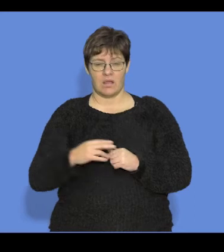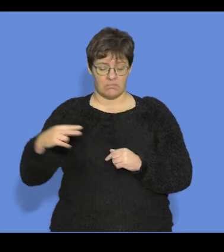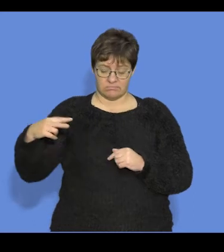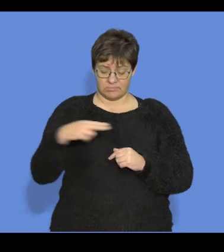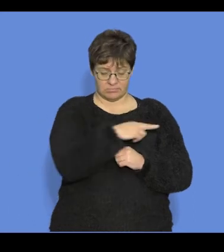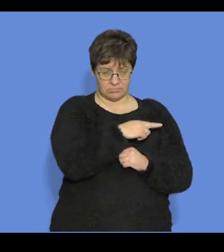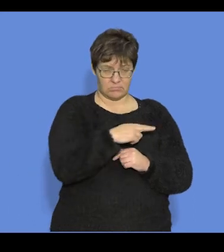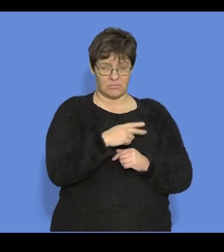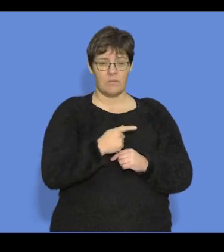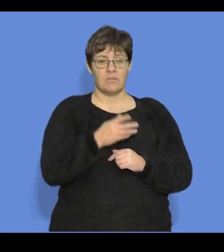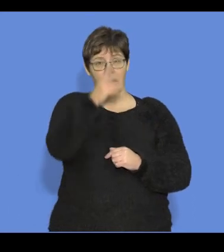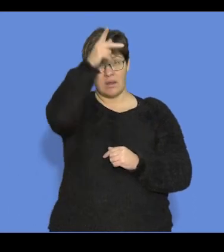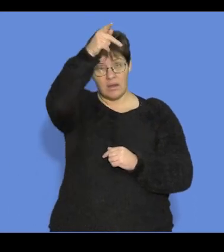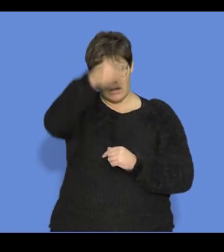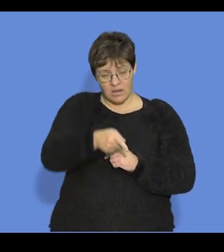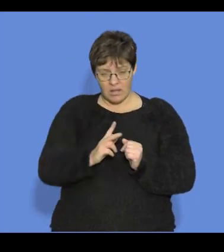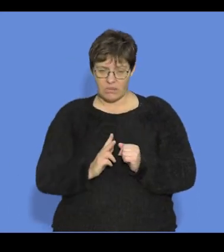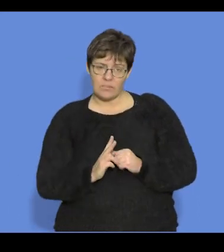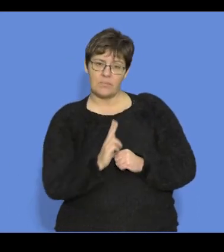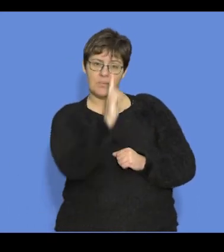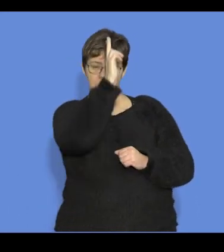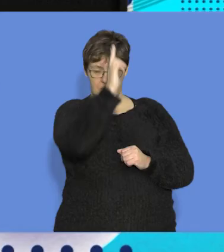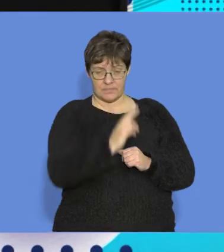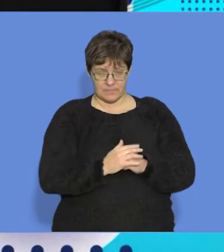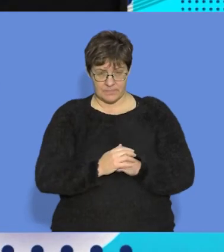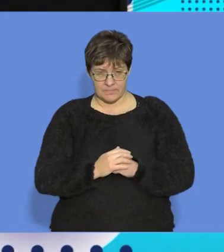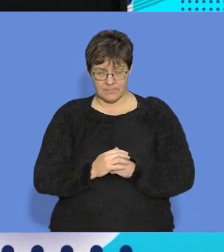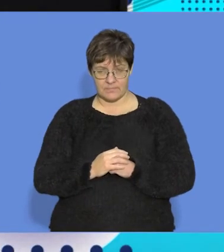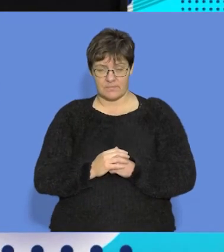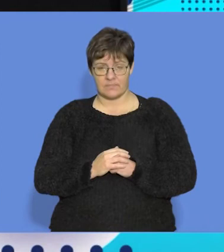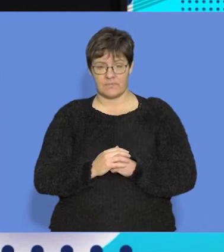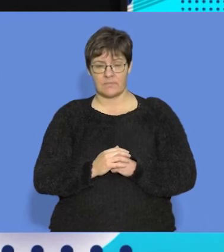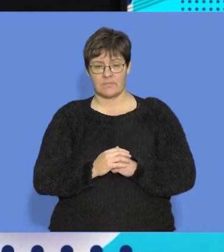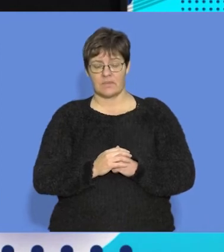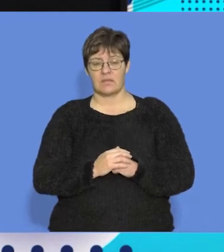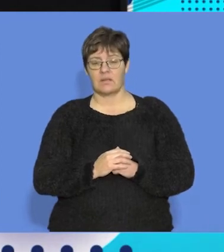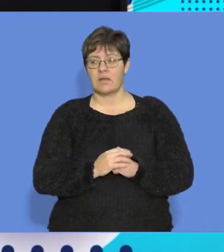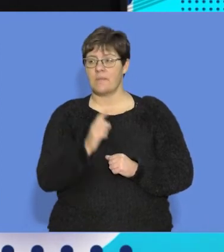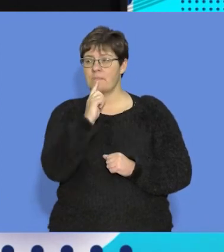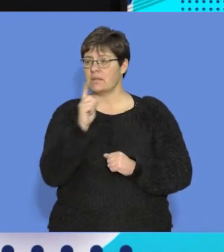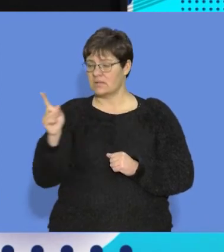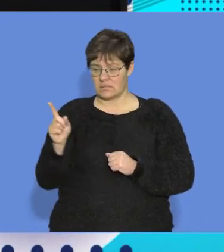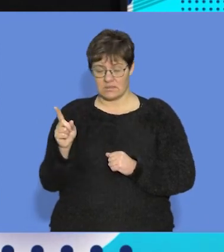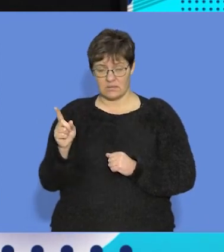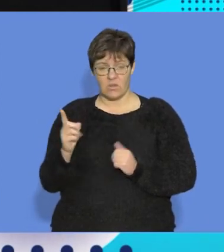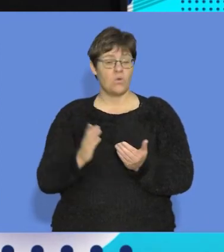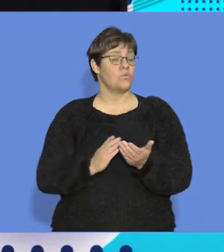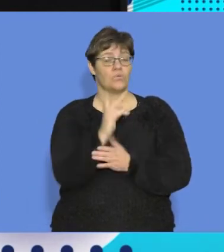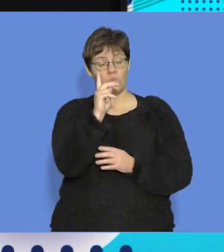this. Longitudinal section is lengthways. And the only way you would get something like this is via